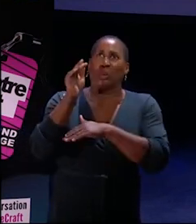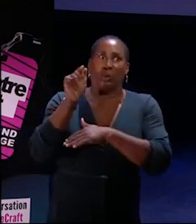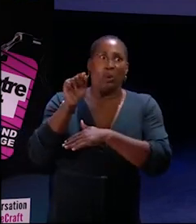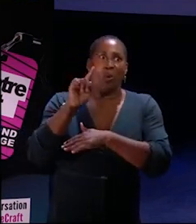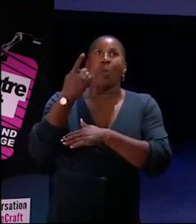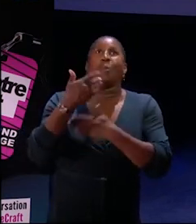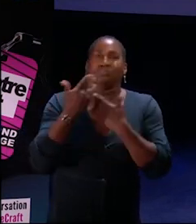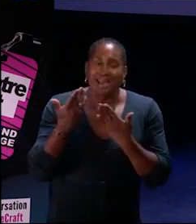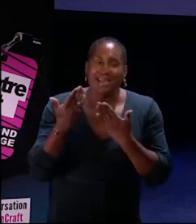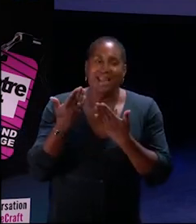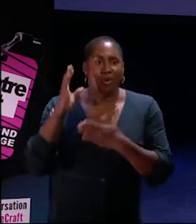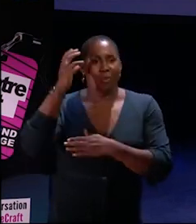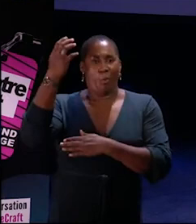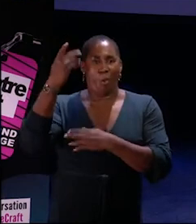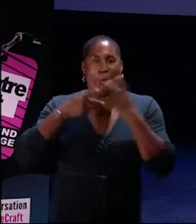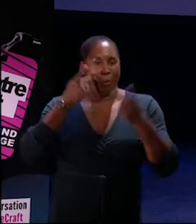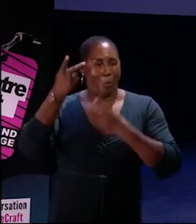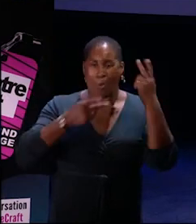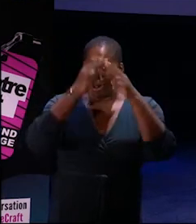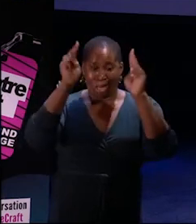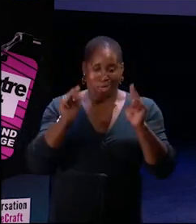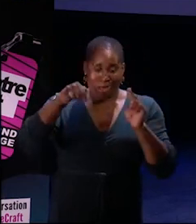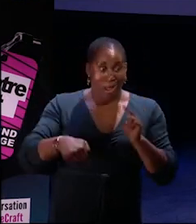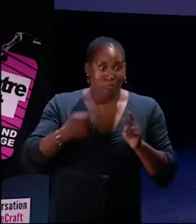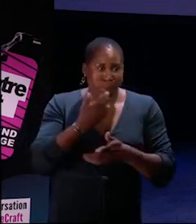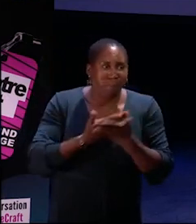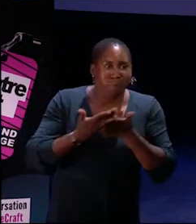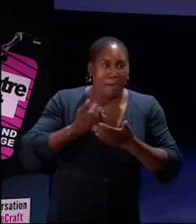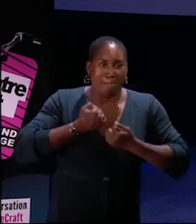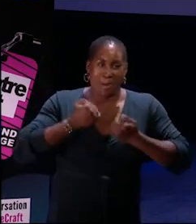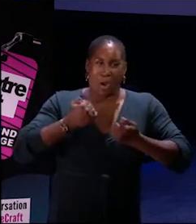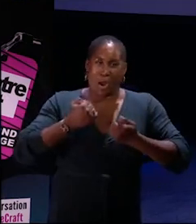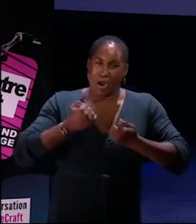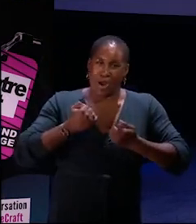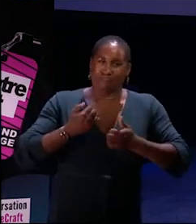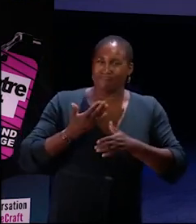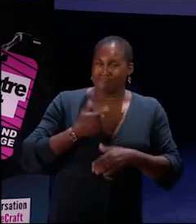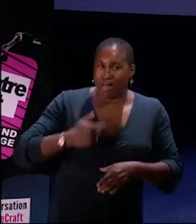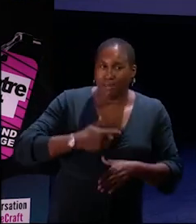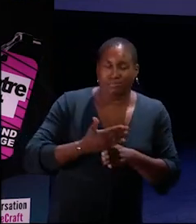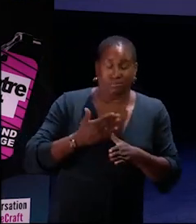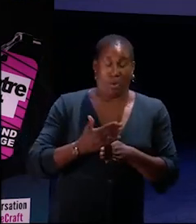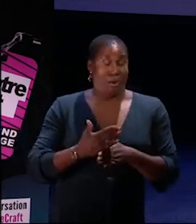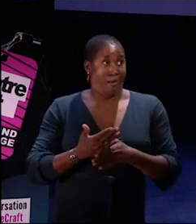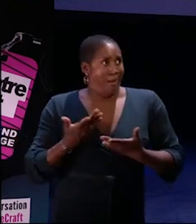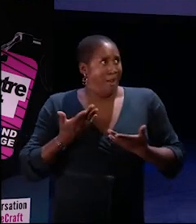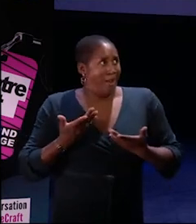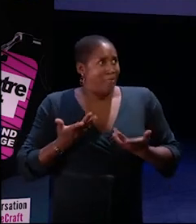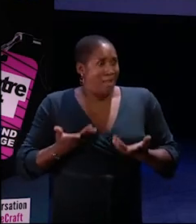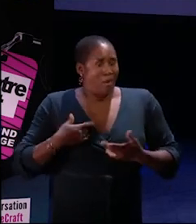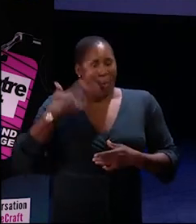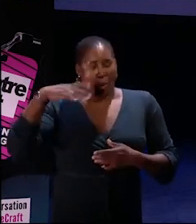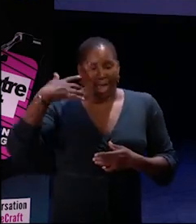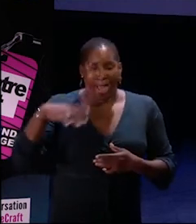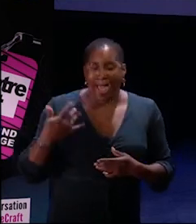of the Royal Opera House talking about my job is absolutely ridiculous to me. I've ended up being quite legit. It was never that's not what I set out to